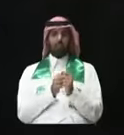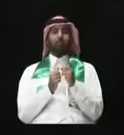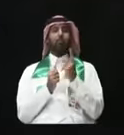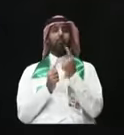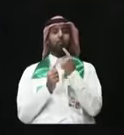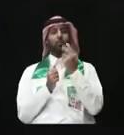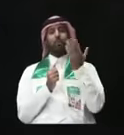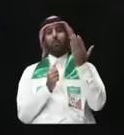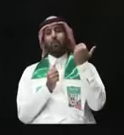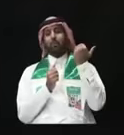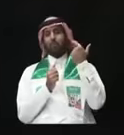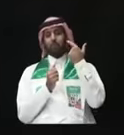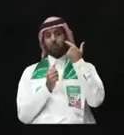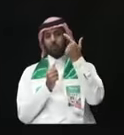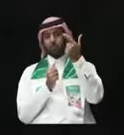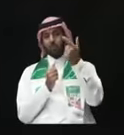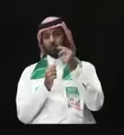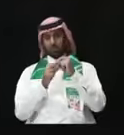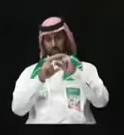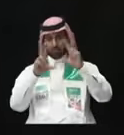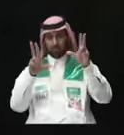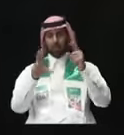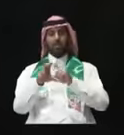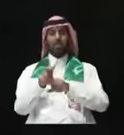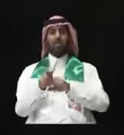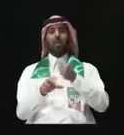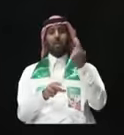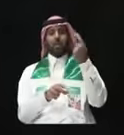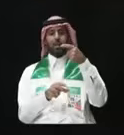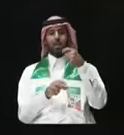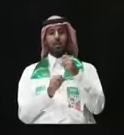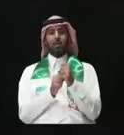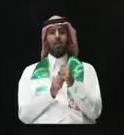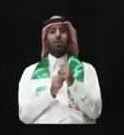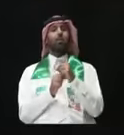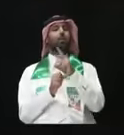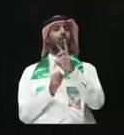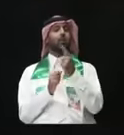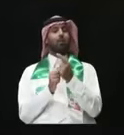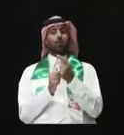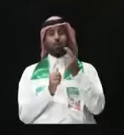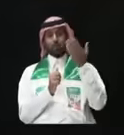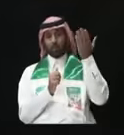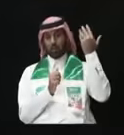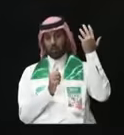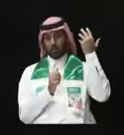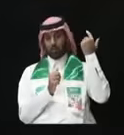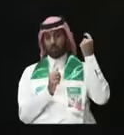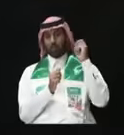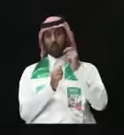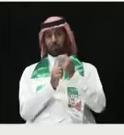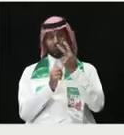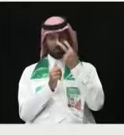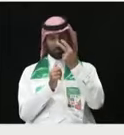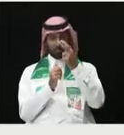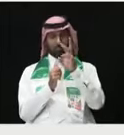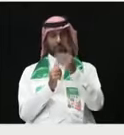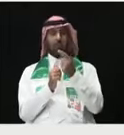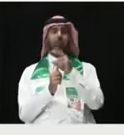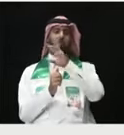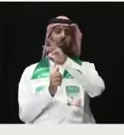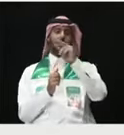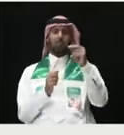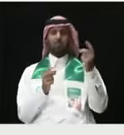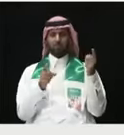was watching TV yesterday at 10. Keyword, yesterday at 10, watching plus was.